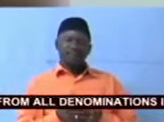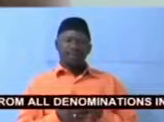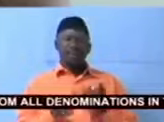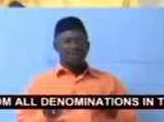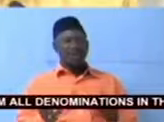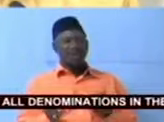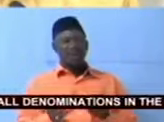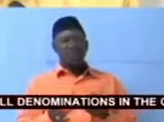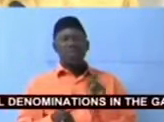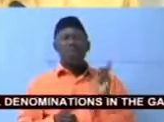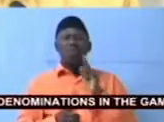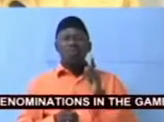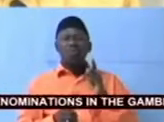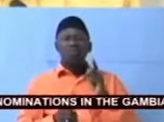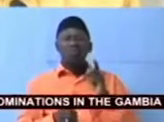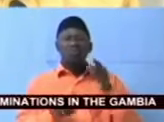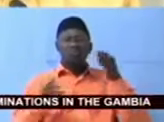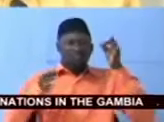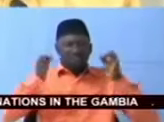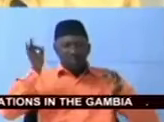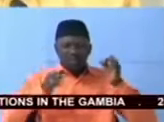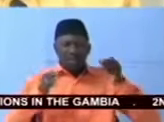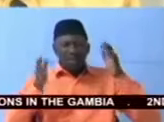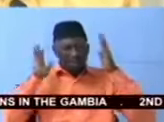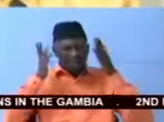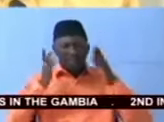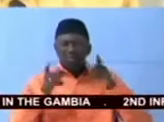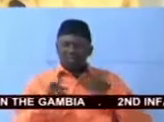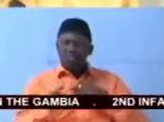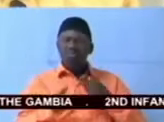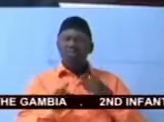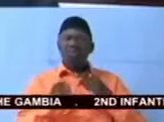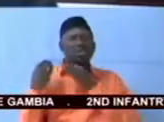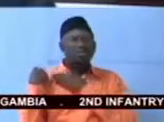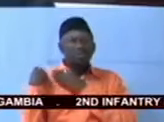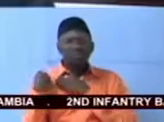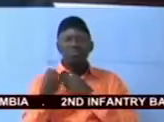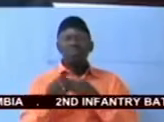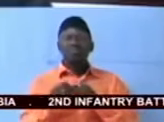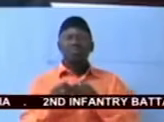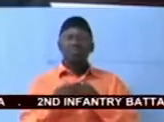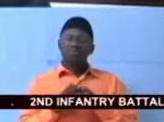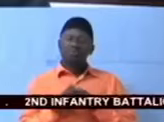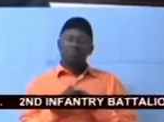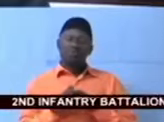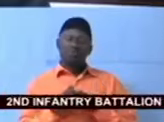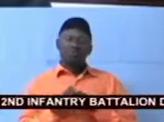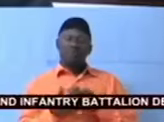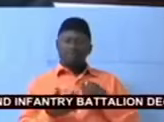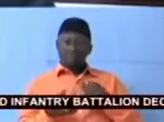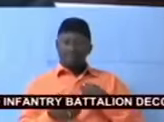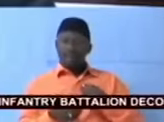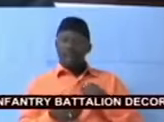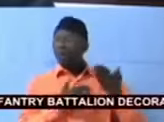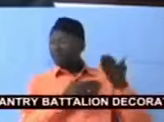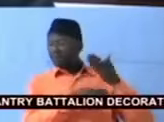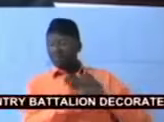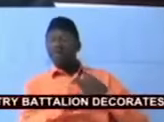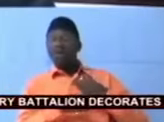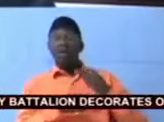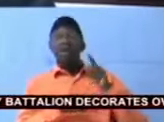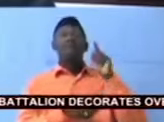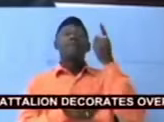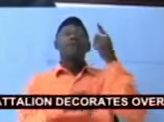handled? Ñu mëna wax commission bi na yeen façon ngi case nga daan atté fofu. As a first class magistrate, niki first